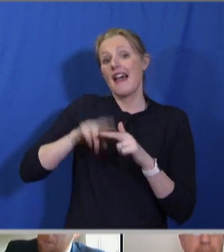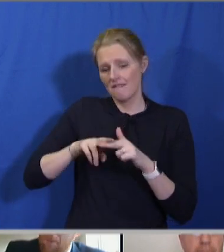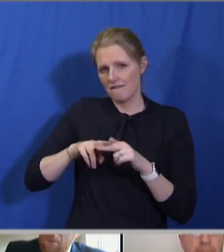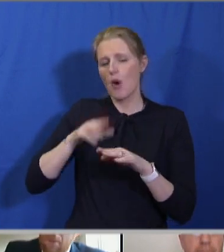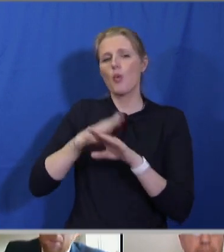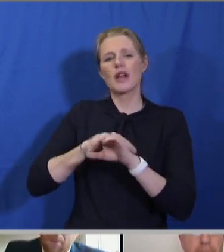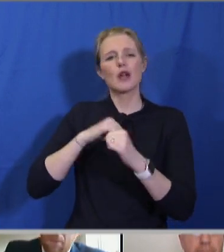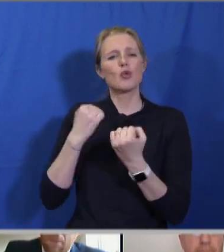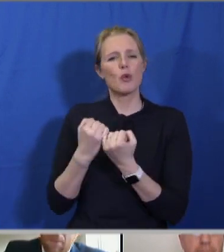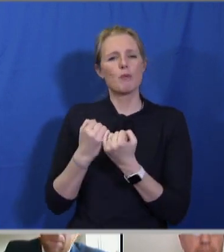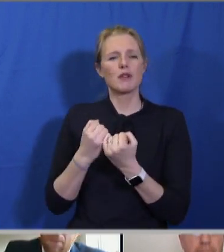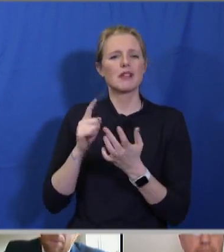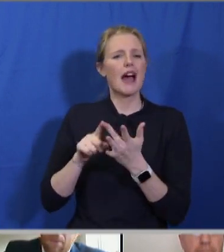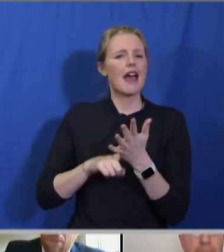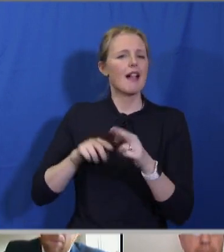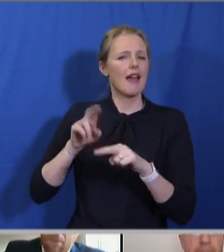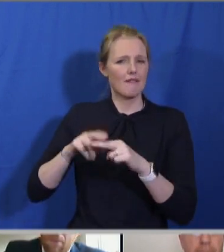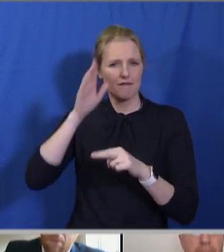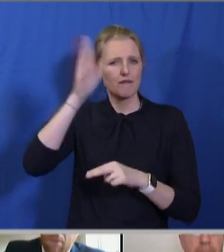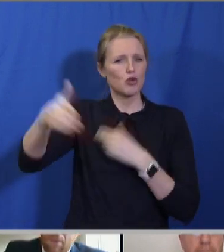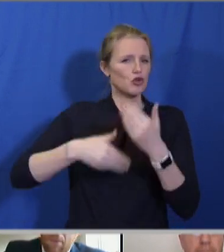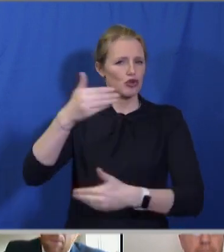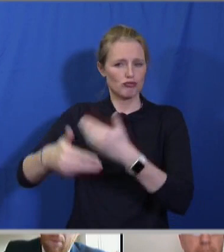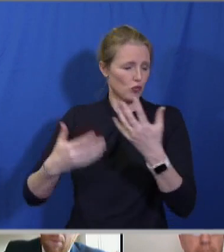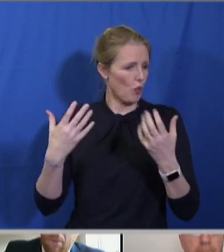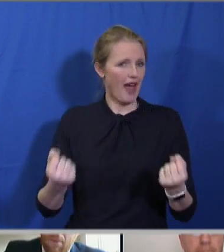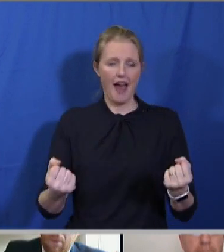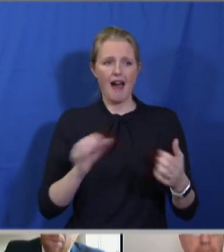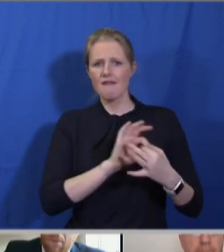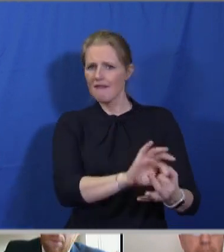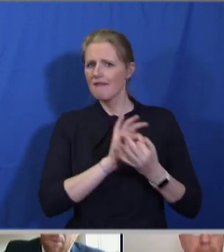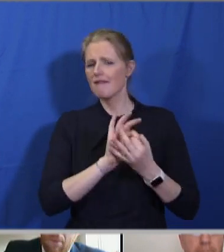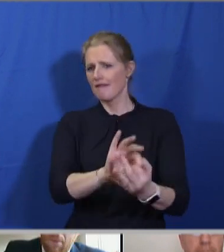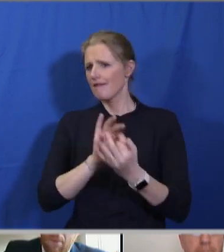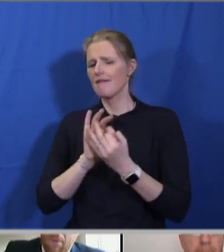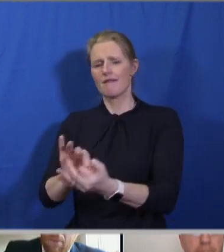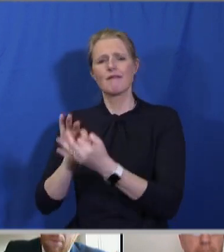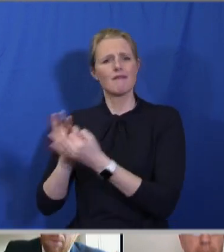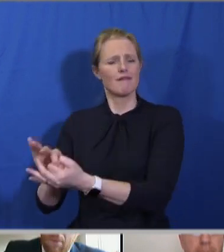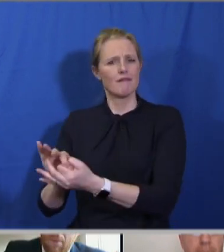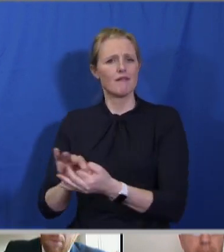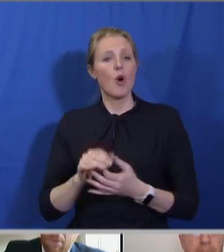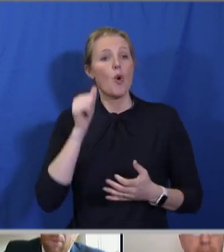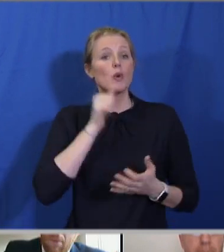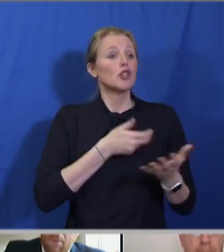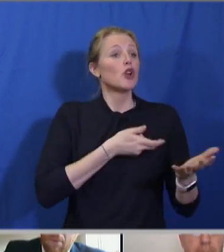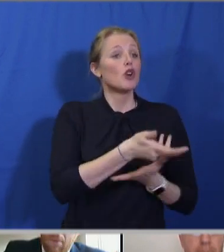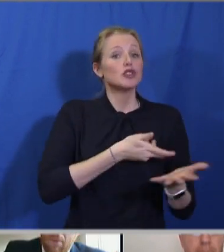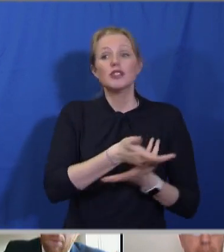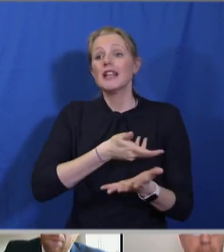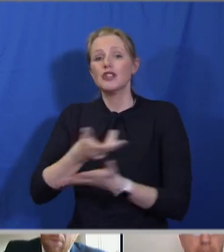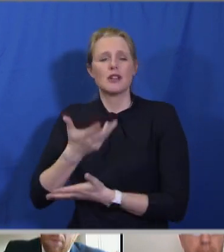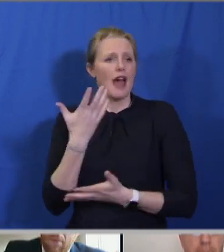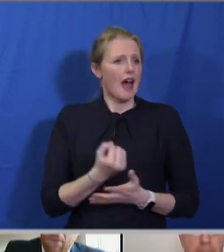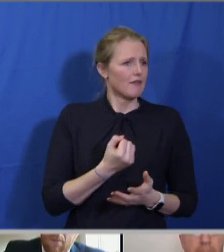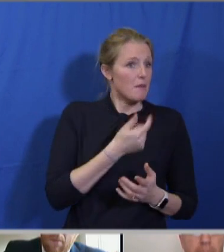proposals for ILF going forward. So, and indeed, each consultation will have its own set of specific stakeholders that we will engage